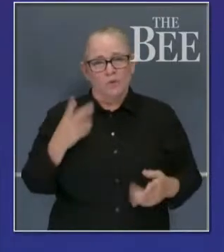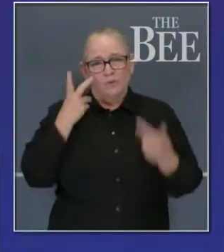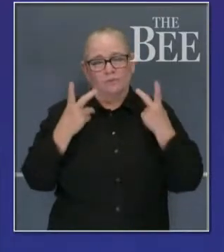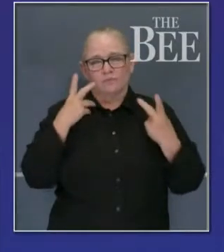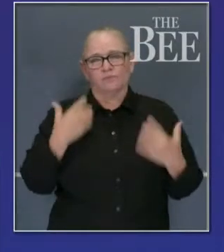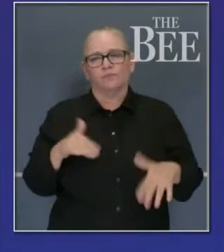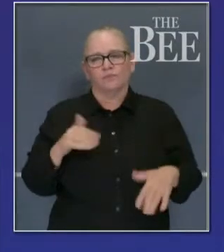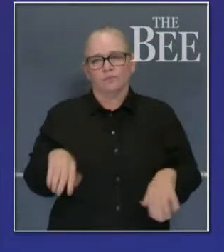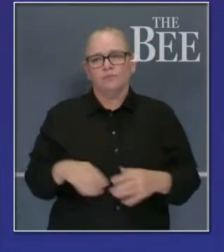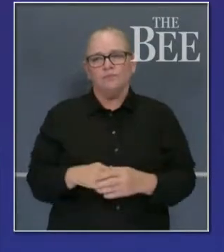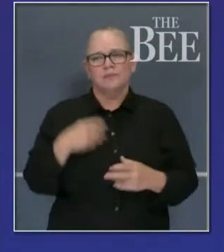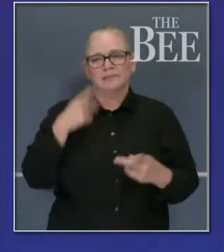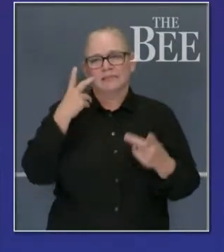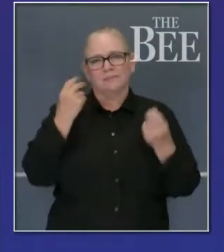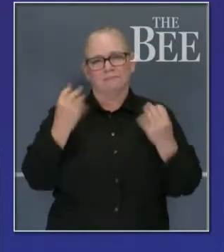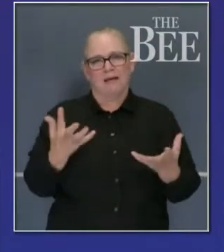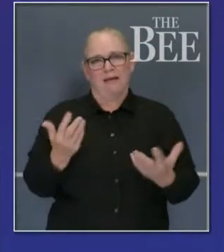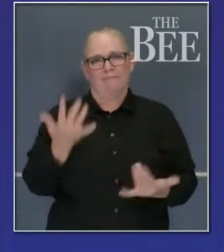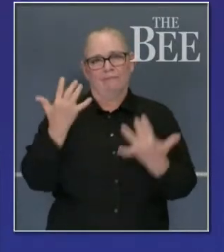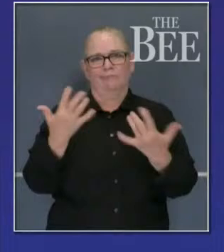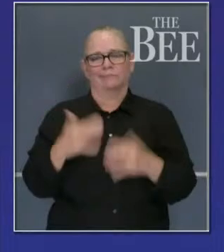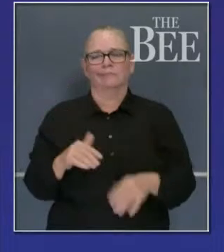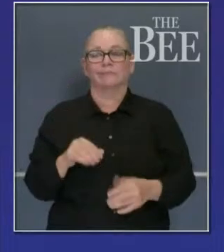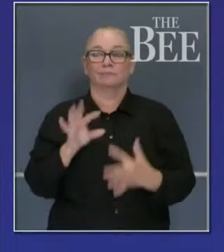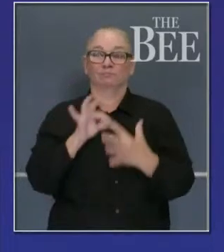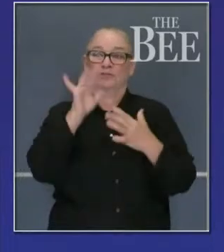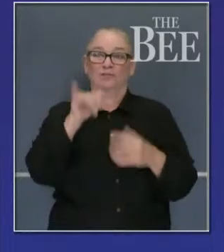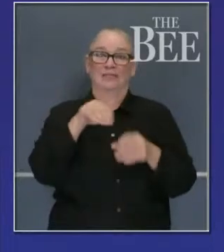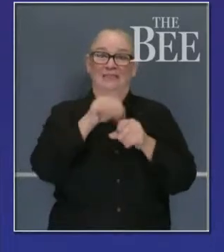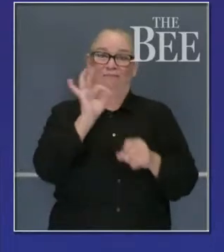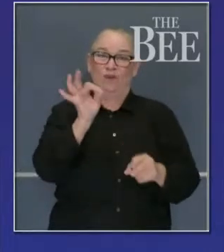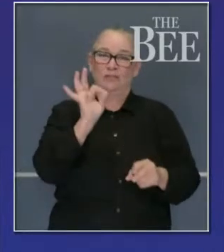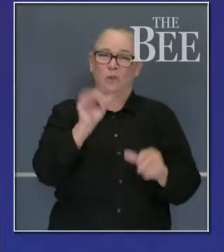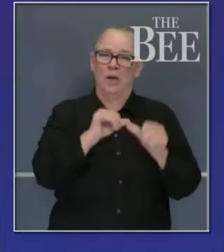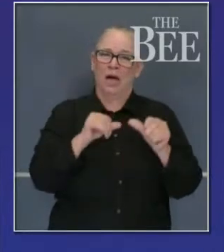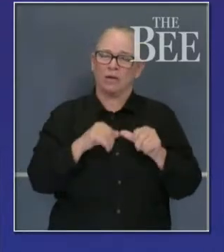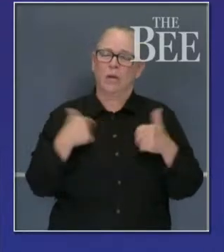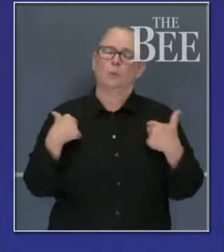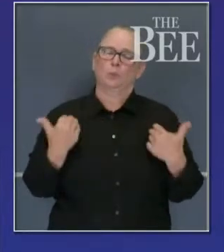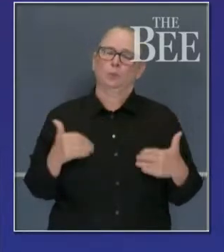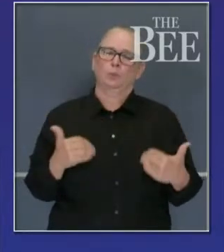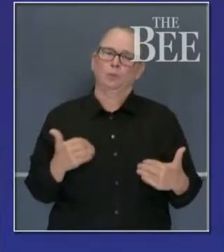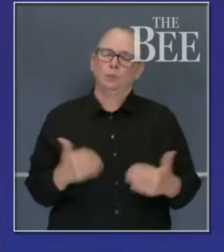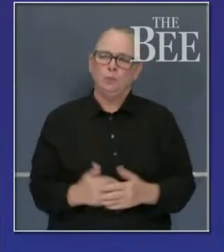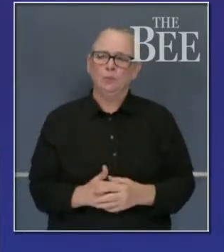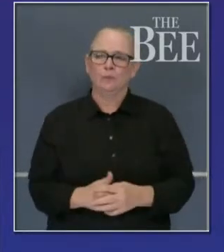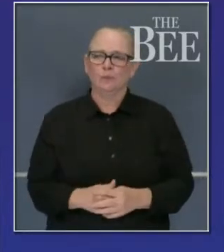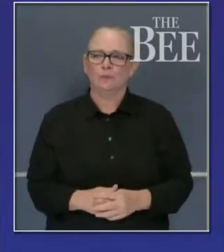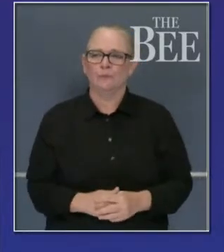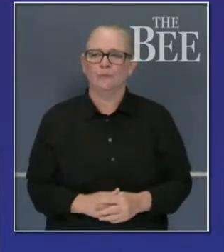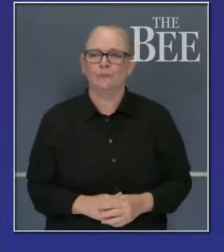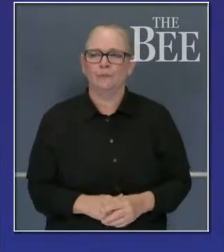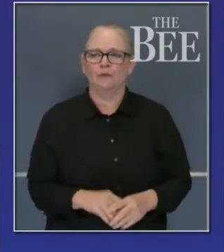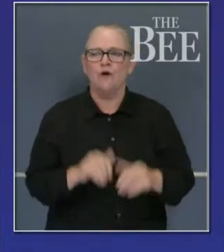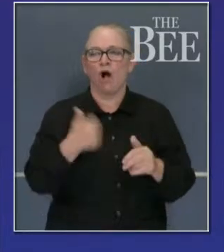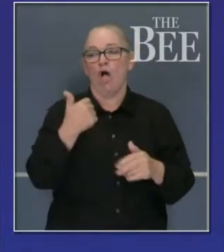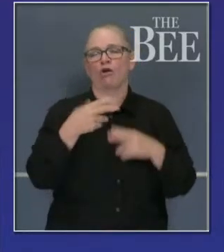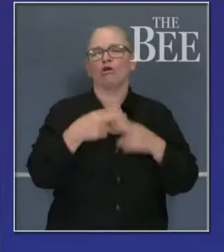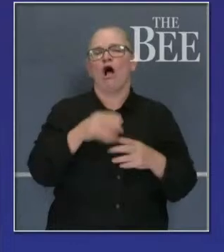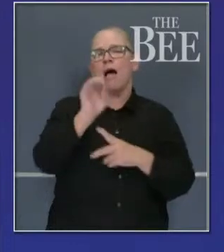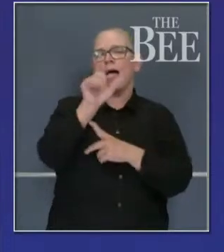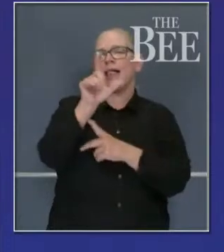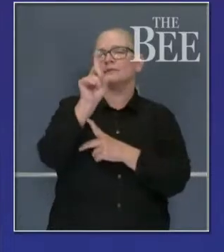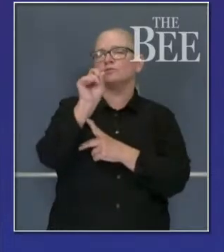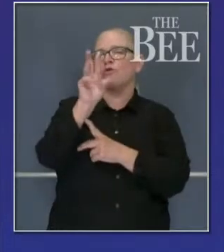all around that creek fire in Fresno County yesterday. El Dorado, this got a lot of attention in